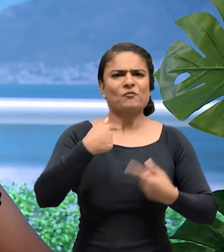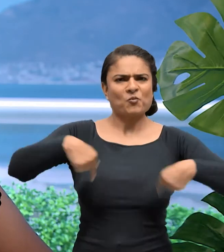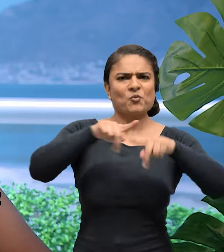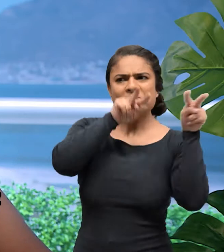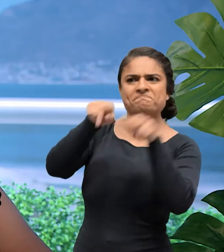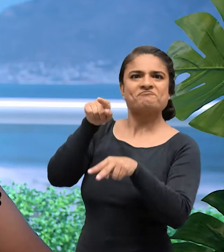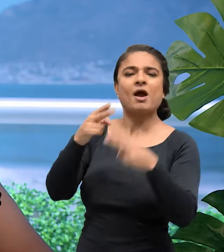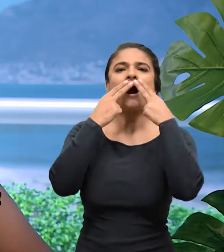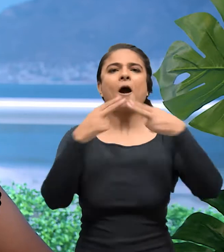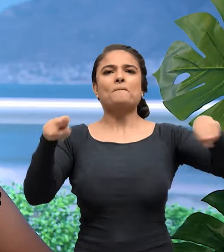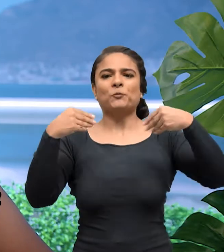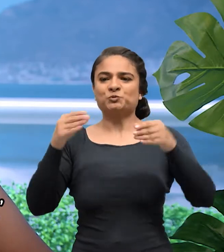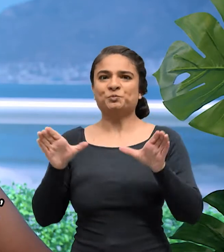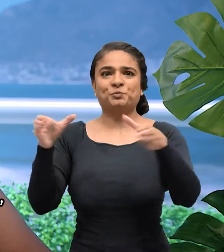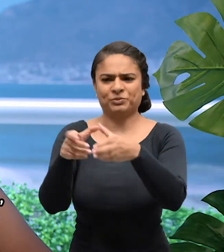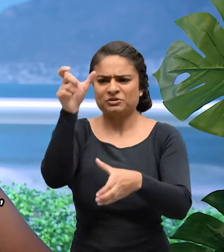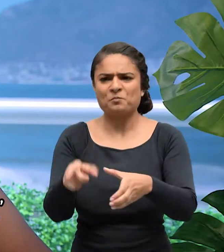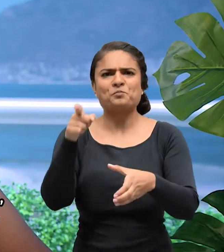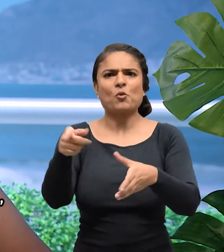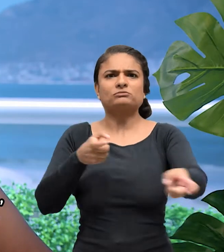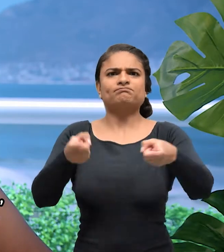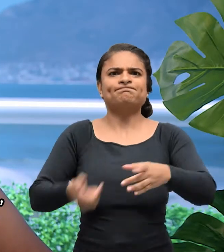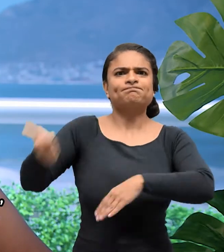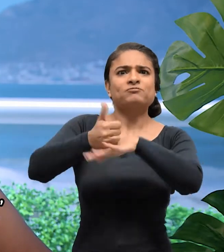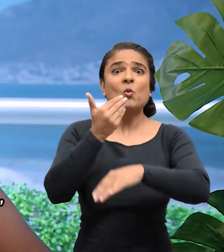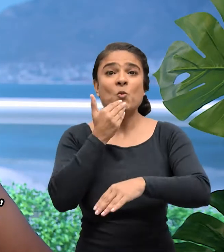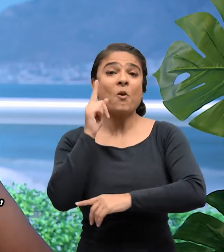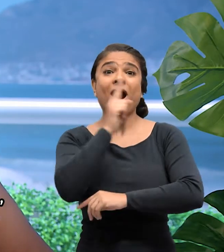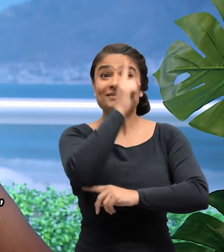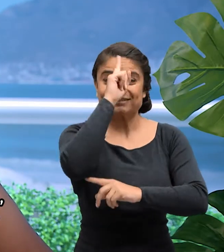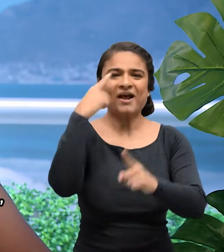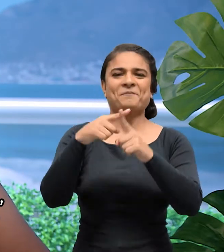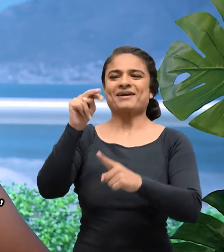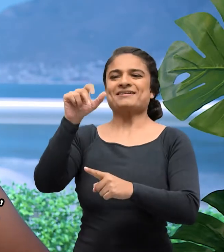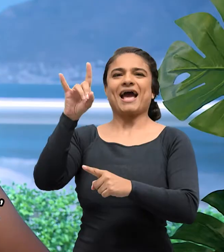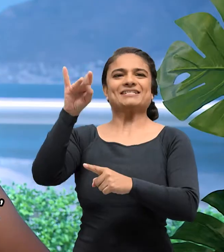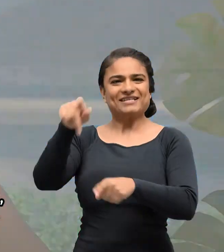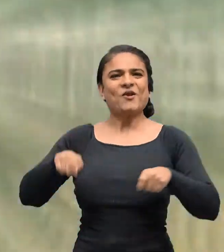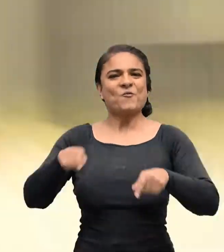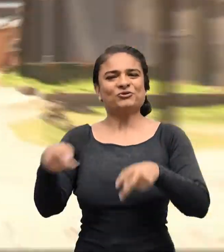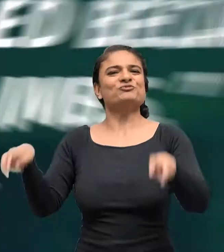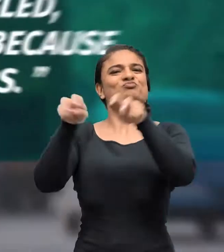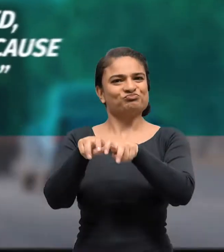being done at the Unmute Dance Company as we profile two of the co-founders, Andile Vellem and Nadine McKenzie.